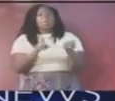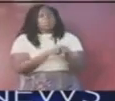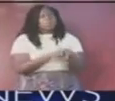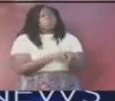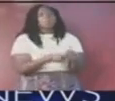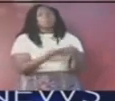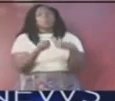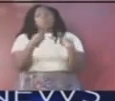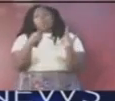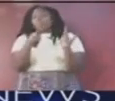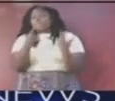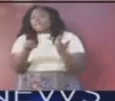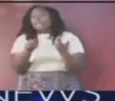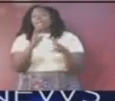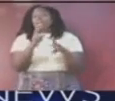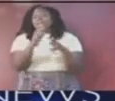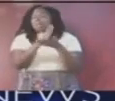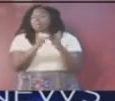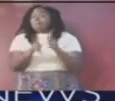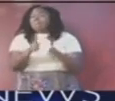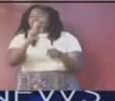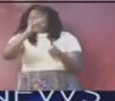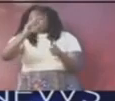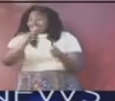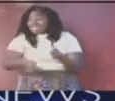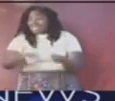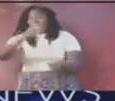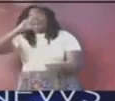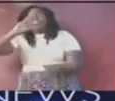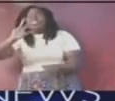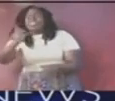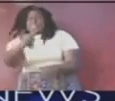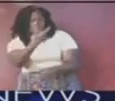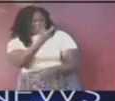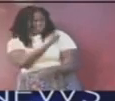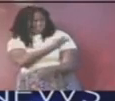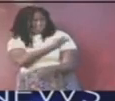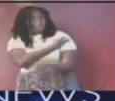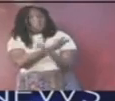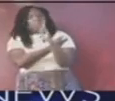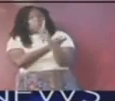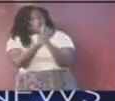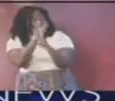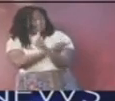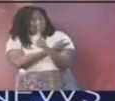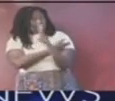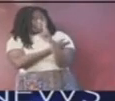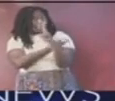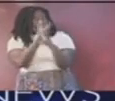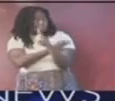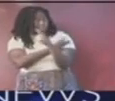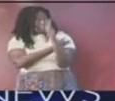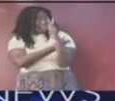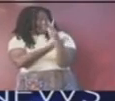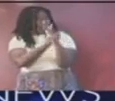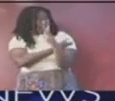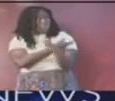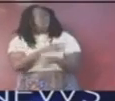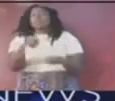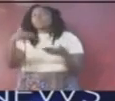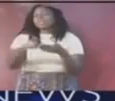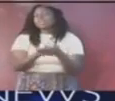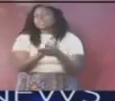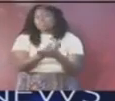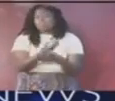low. So my question therefore is, how do you know that your immunity response is low? And would we be using this